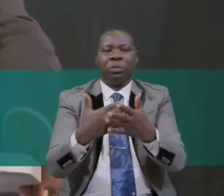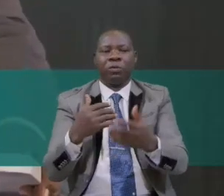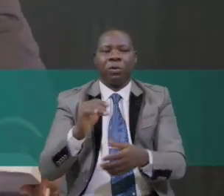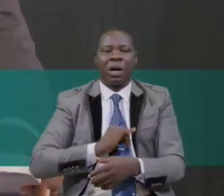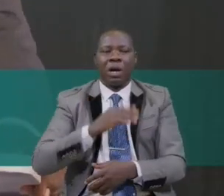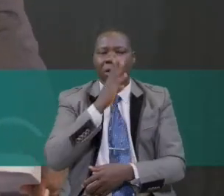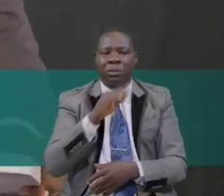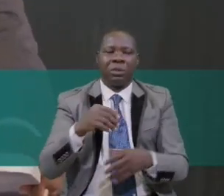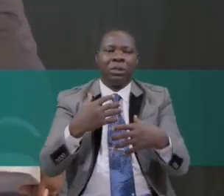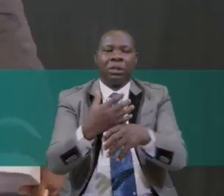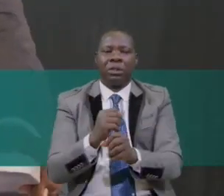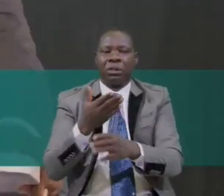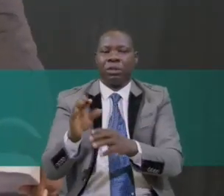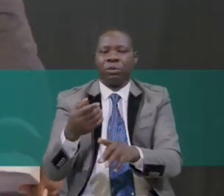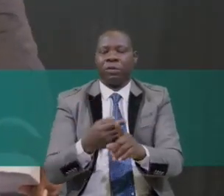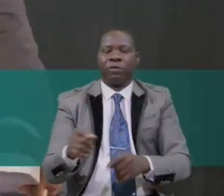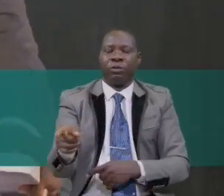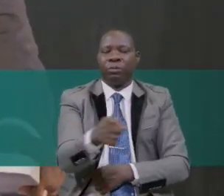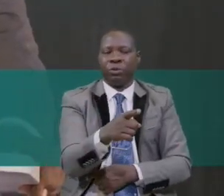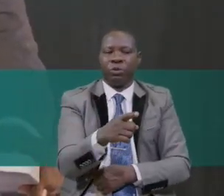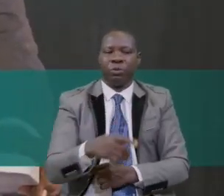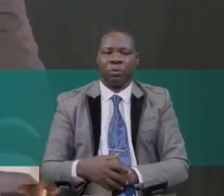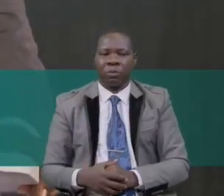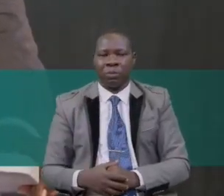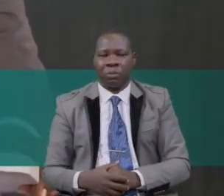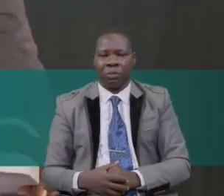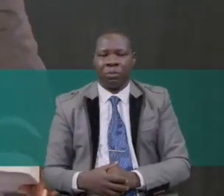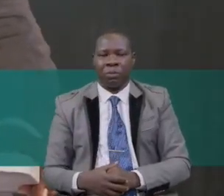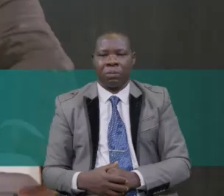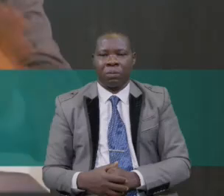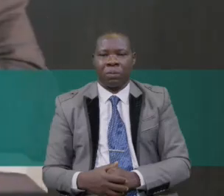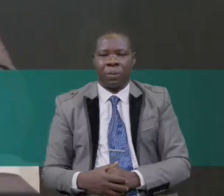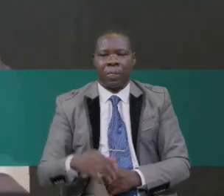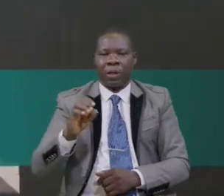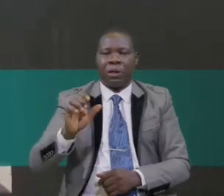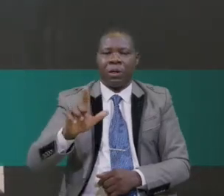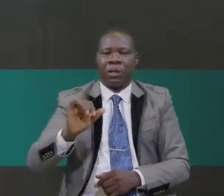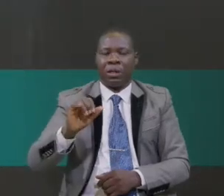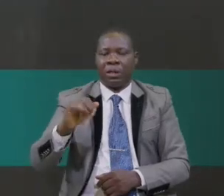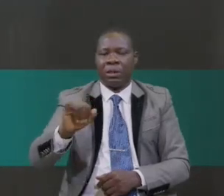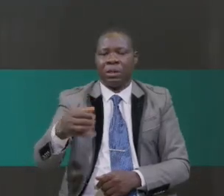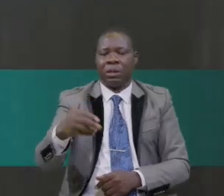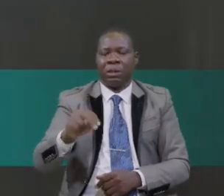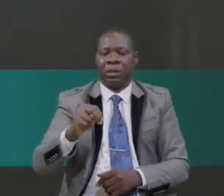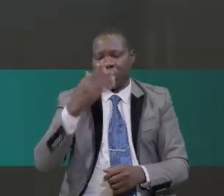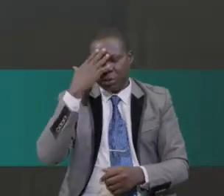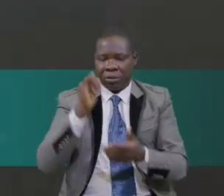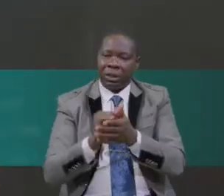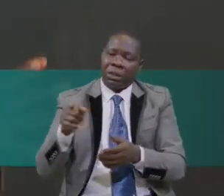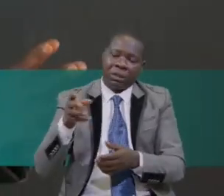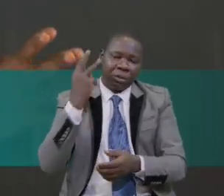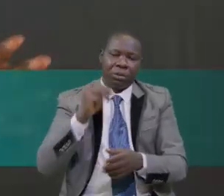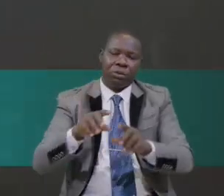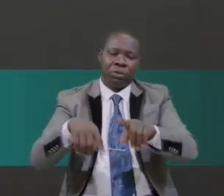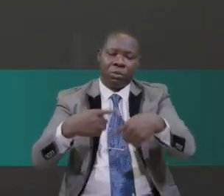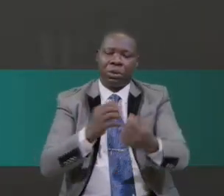taken away from thee. Elijah knew he was going. And yet in all his conversation